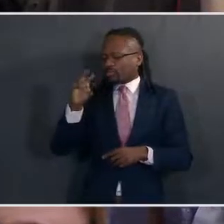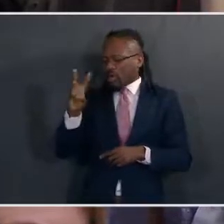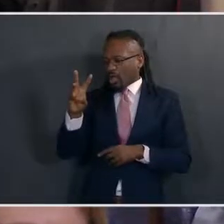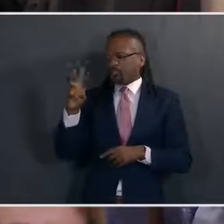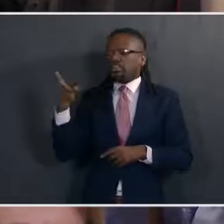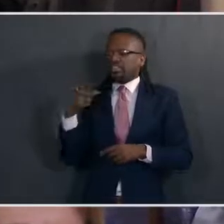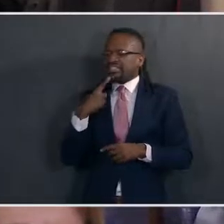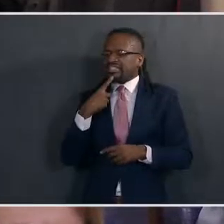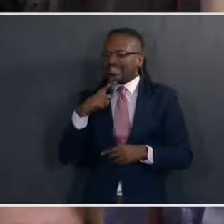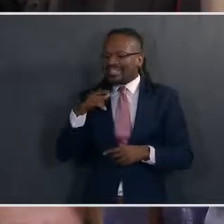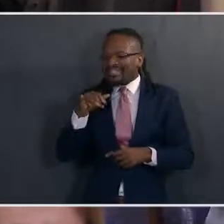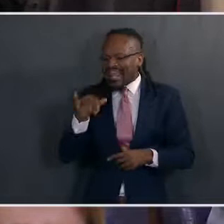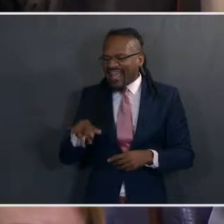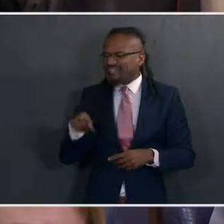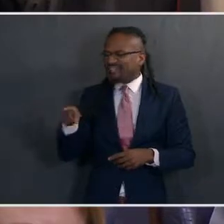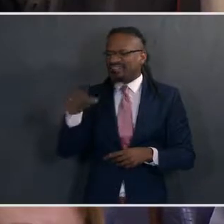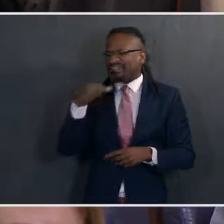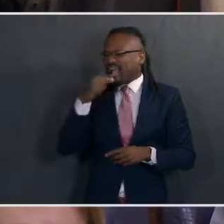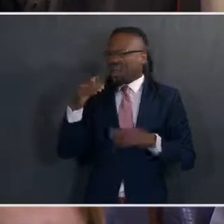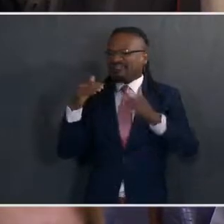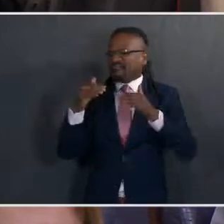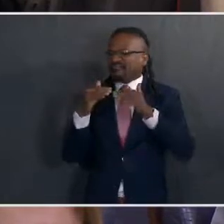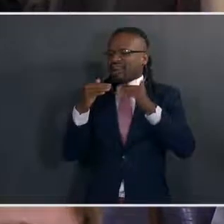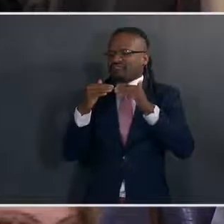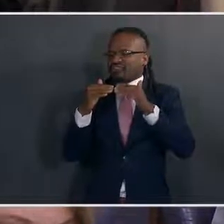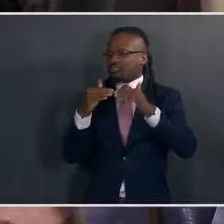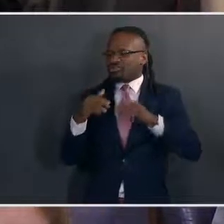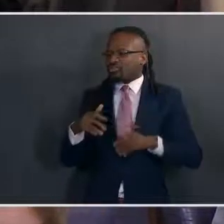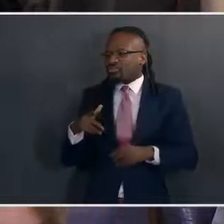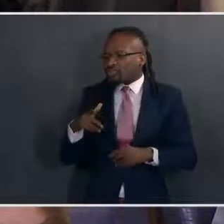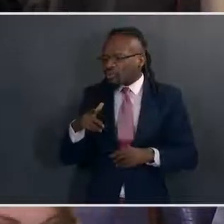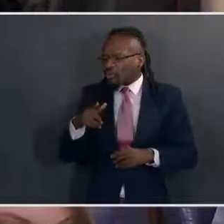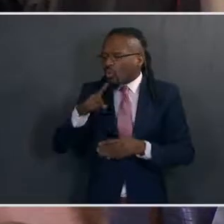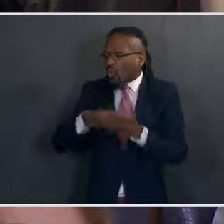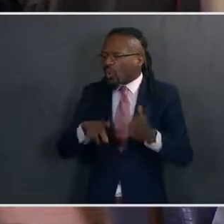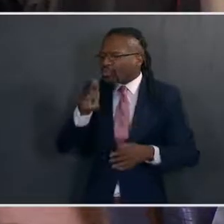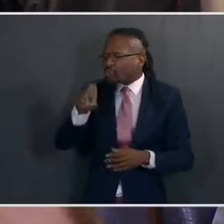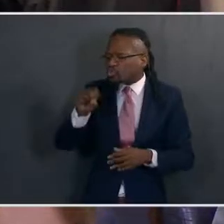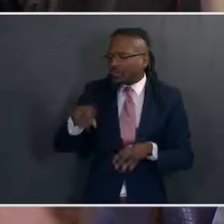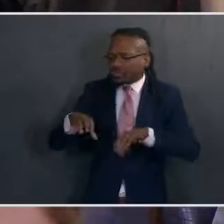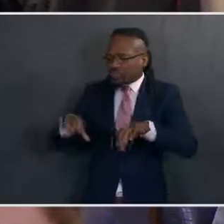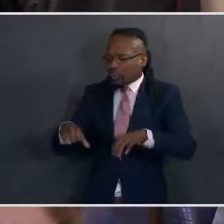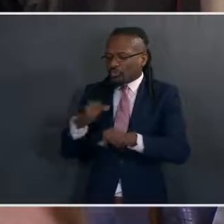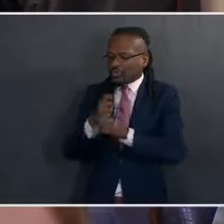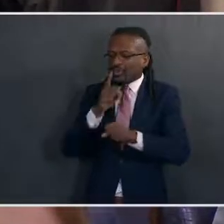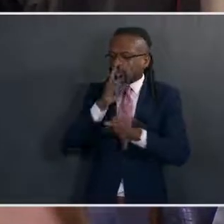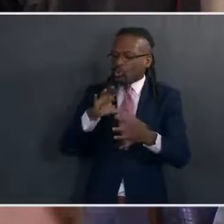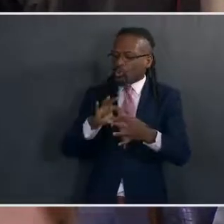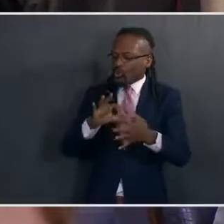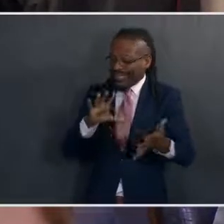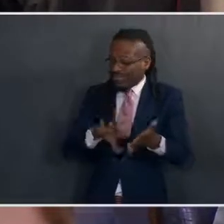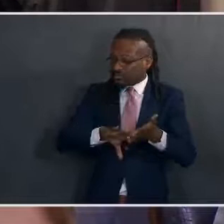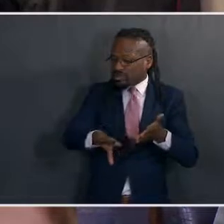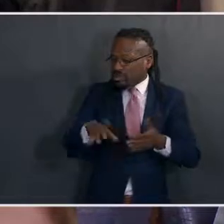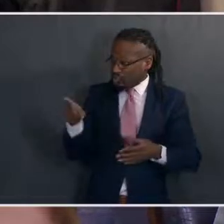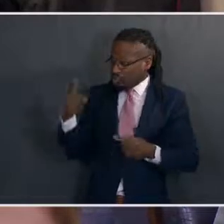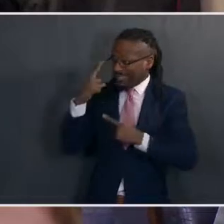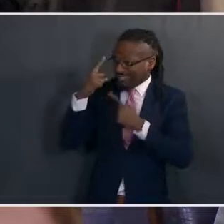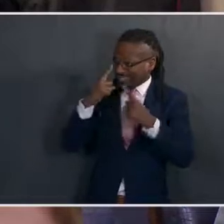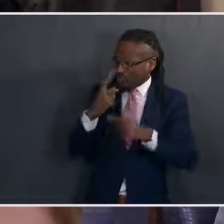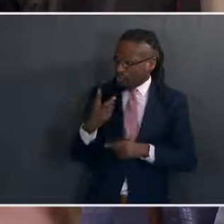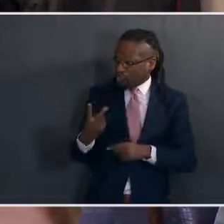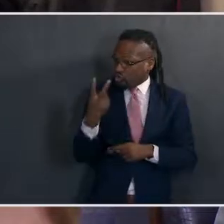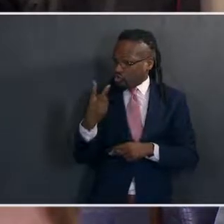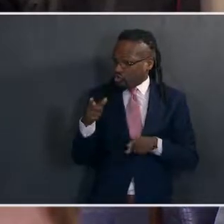a mockery of justice. What is the U.S. doing to secure their release, and do you consider these two Marines